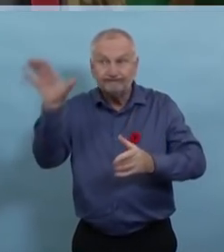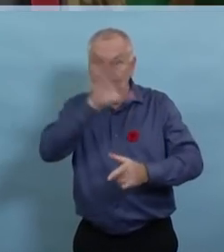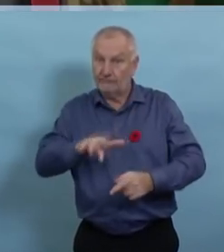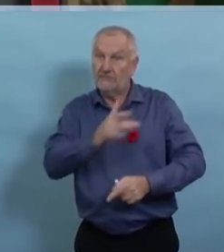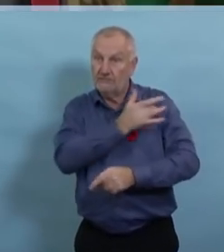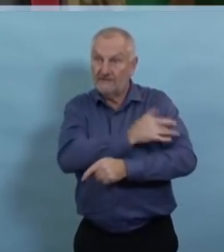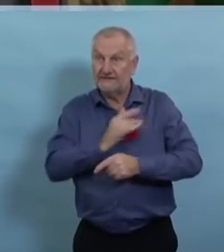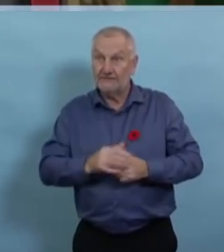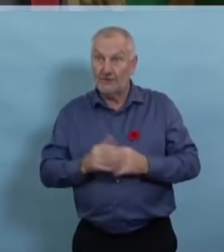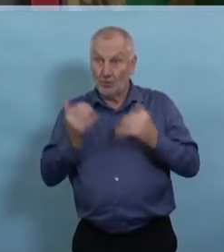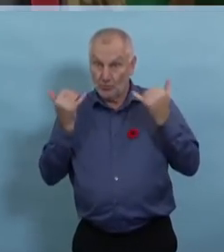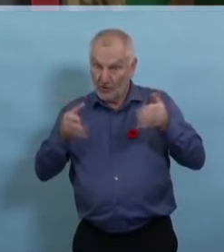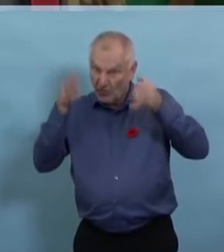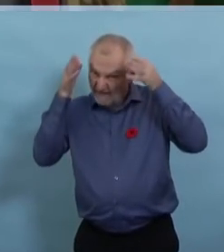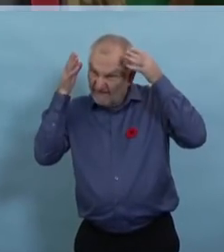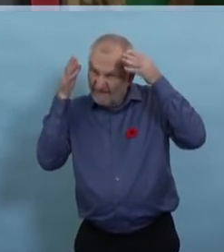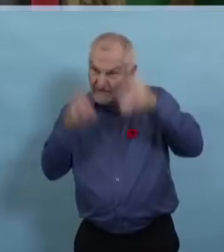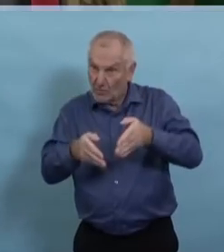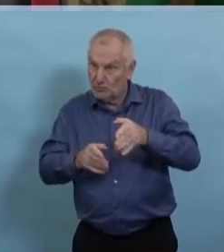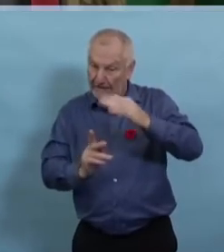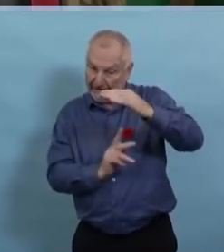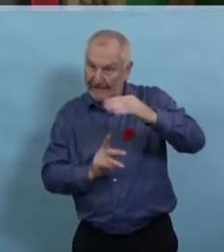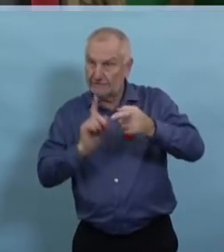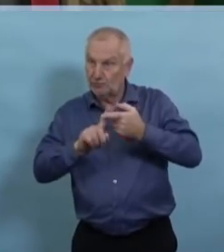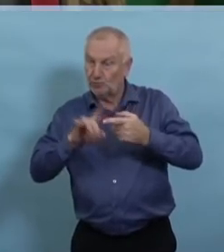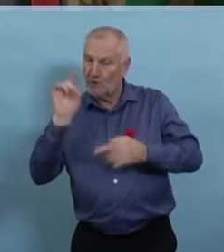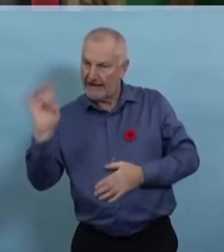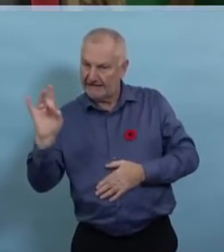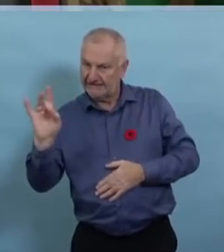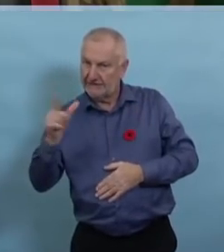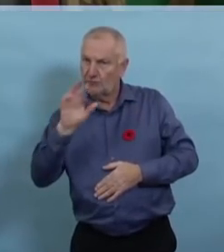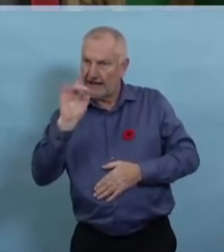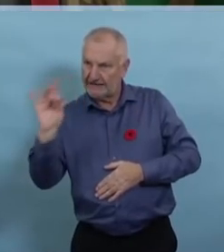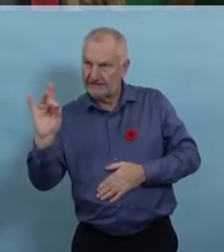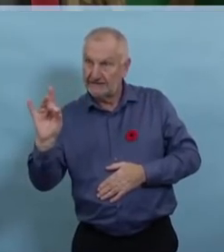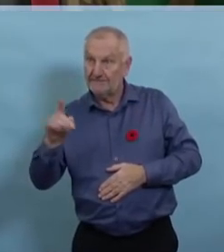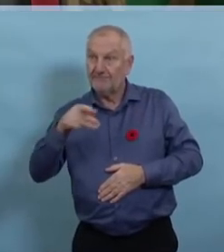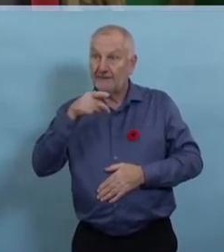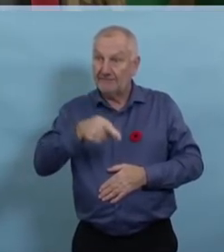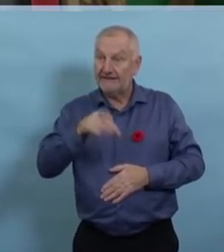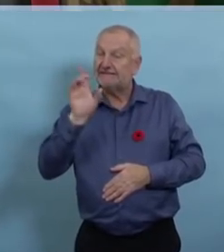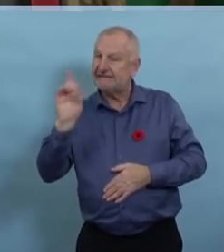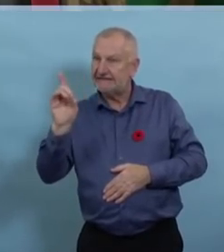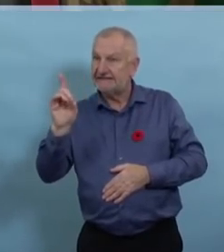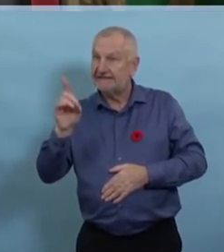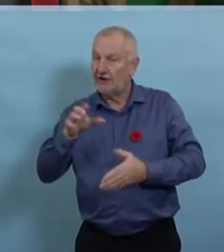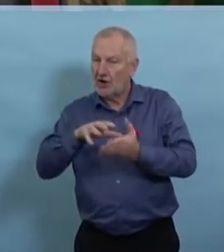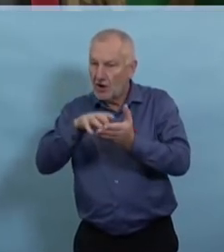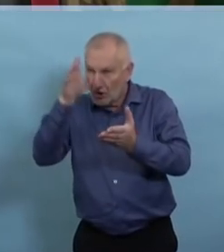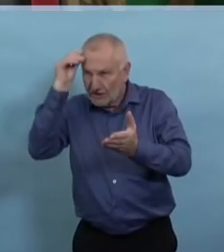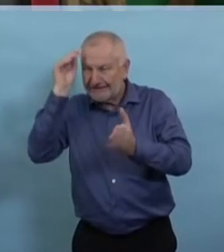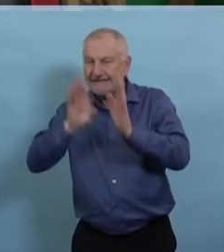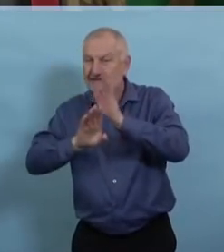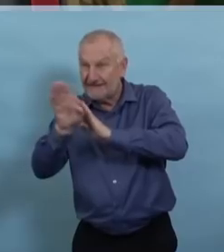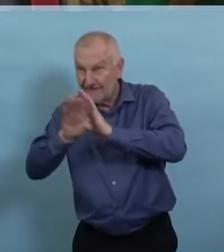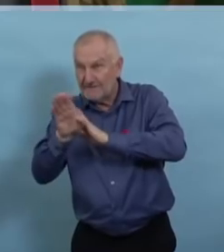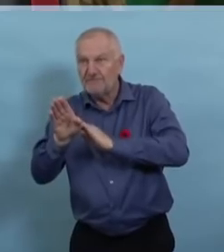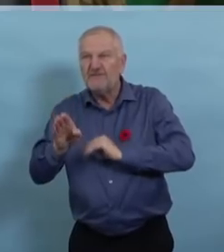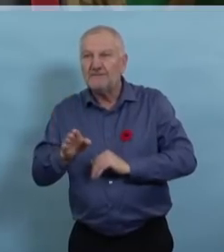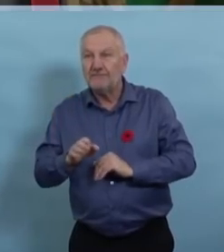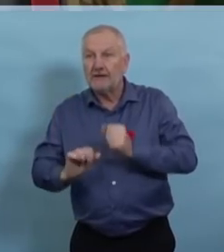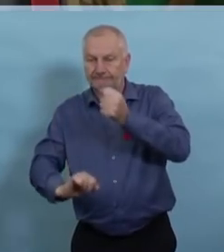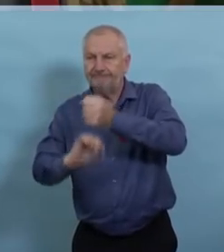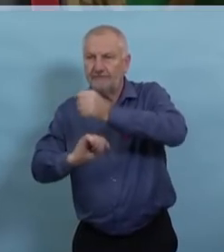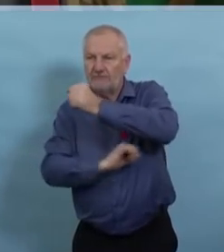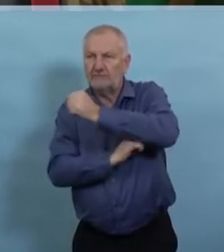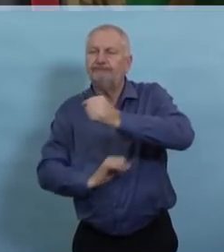we will be also recognizing that professional learning and development will be a core element of supporting our teachers. And so that